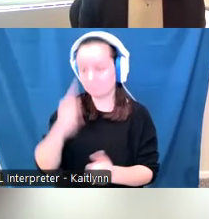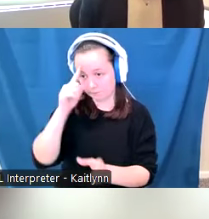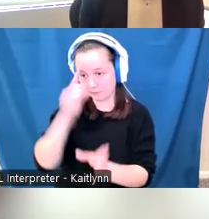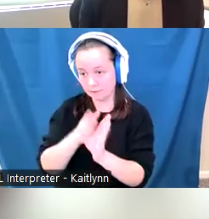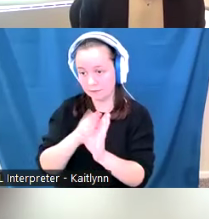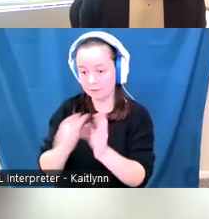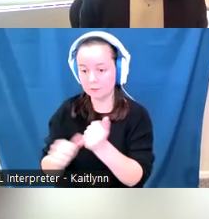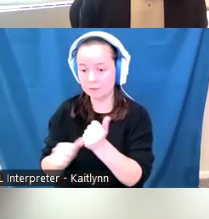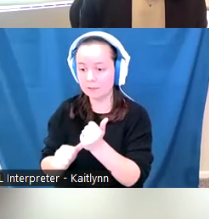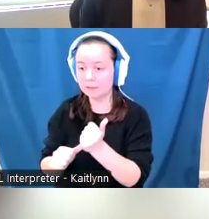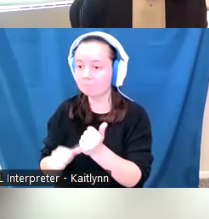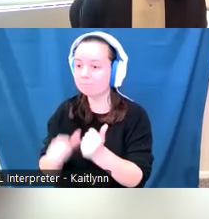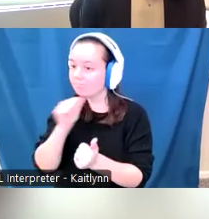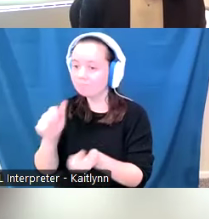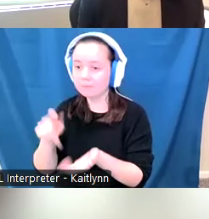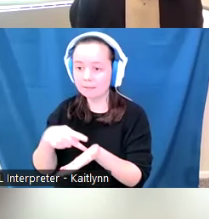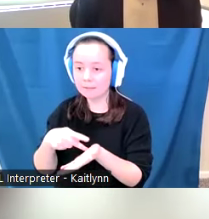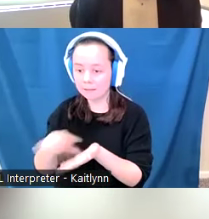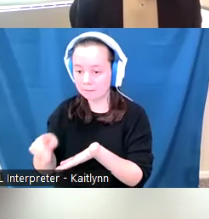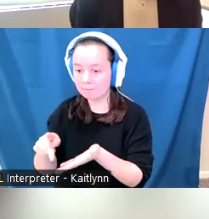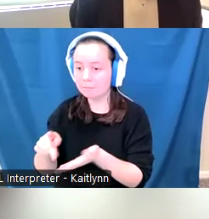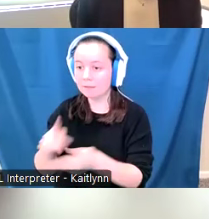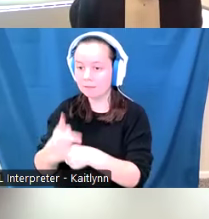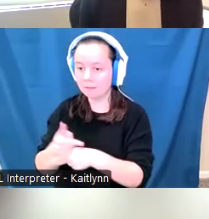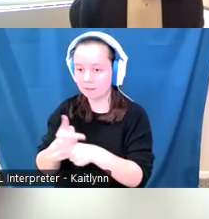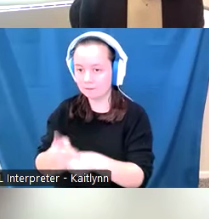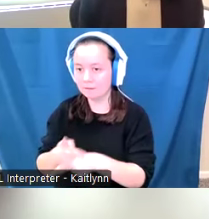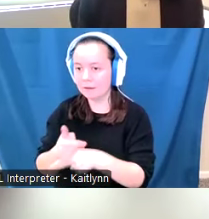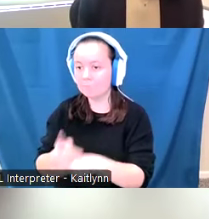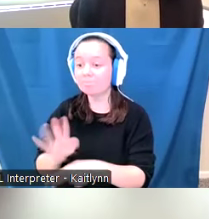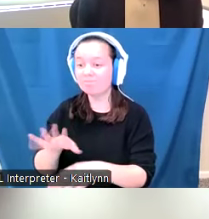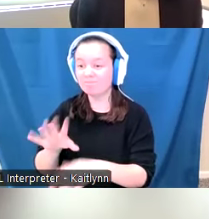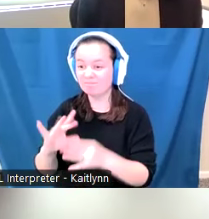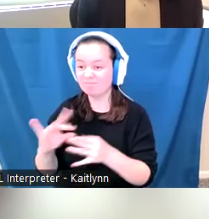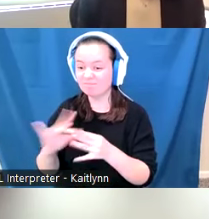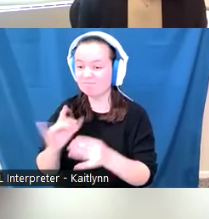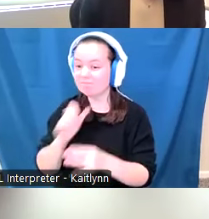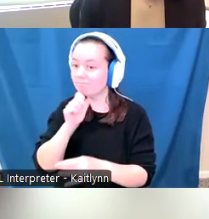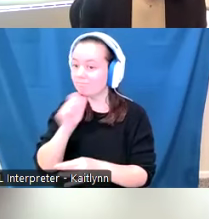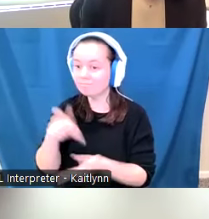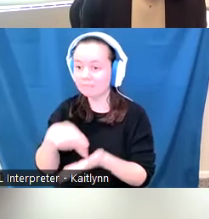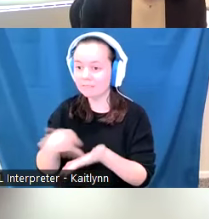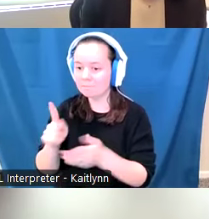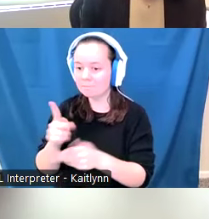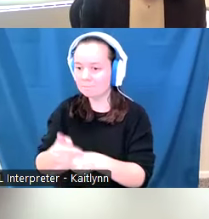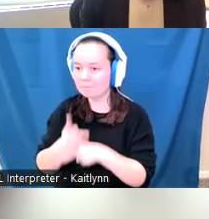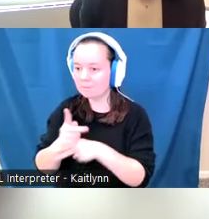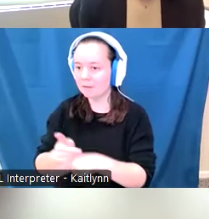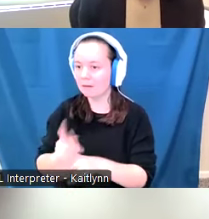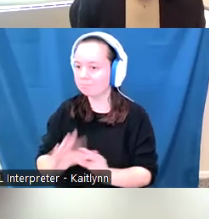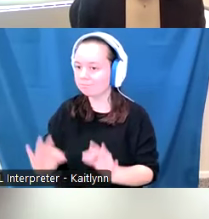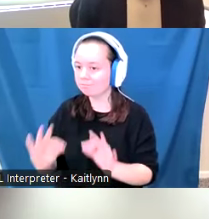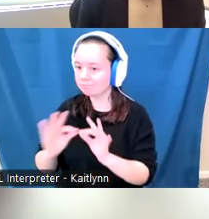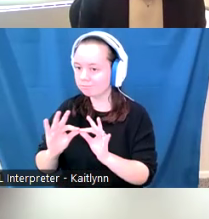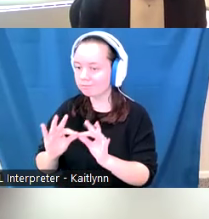almost 50 million unpaid caregivers do play a very critical role in alleviating demand for paid direct care